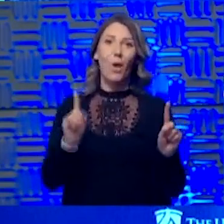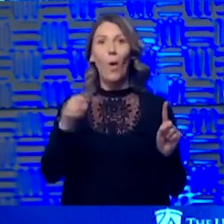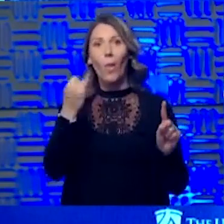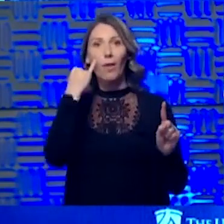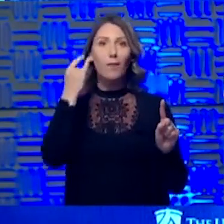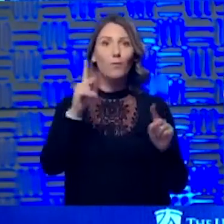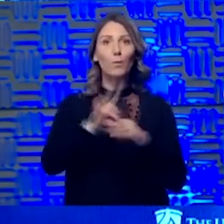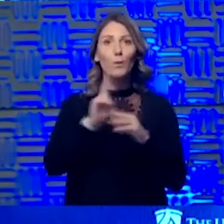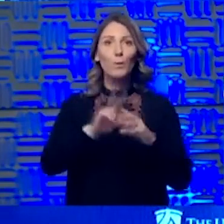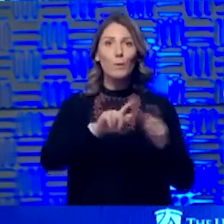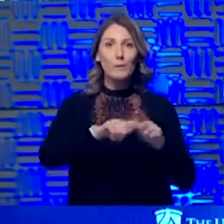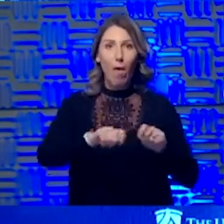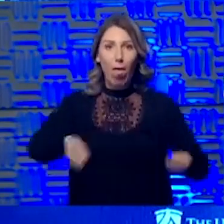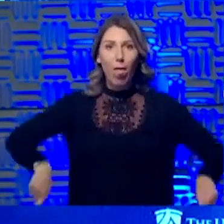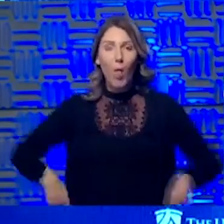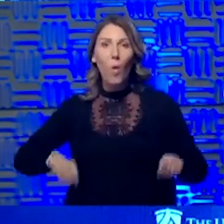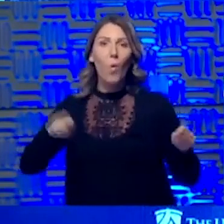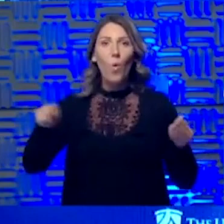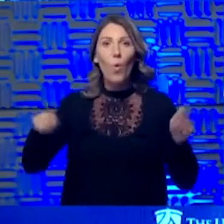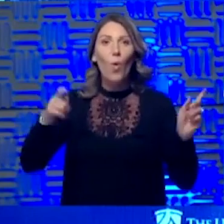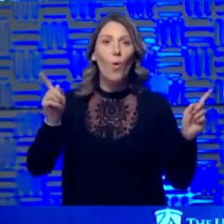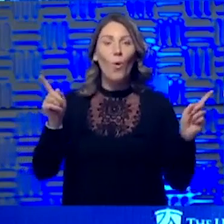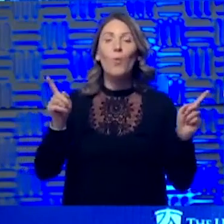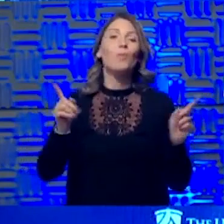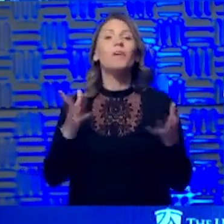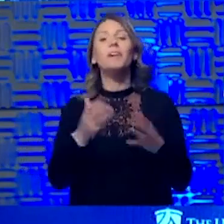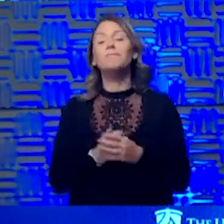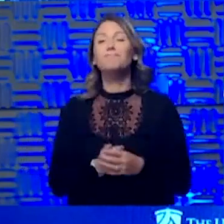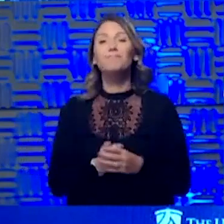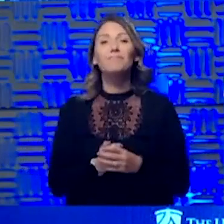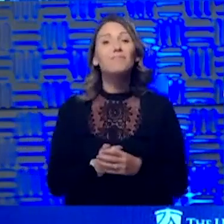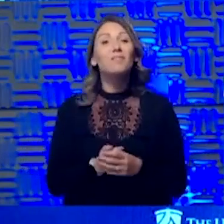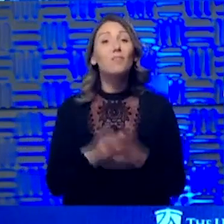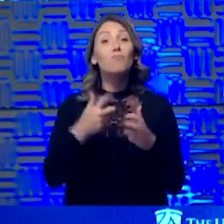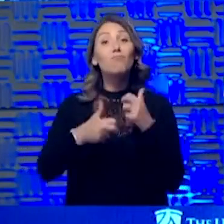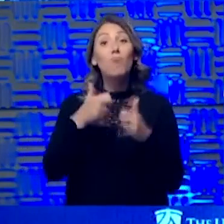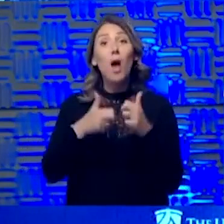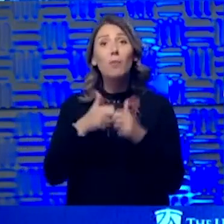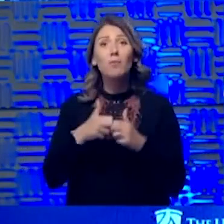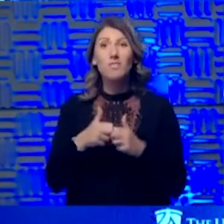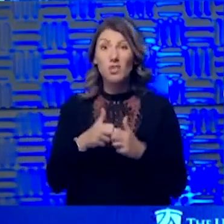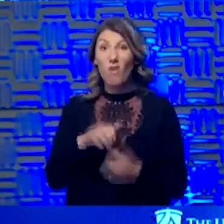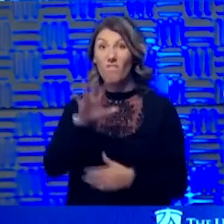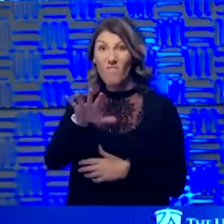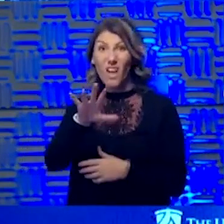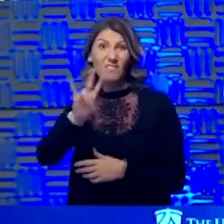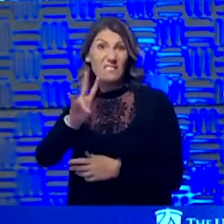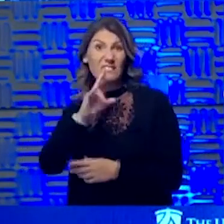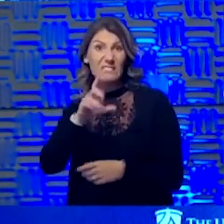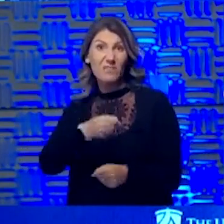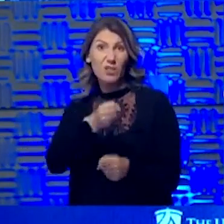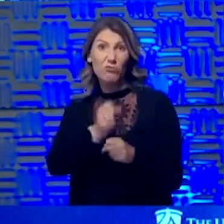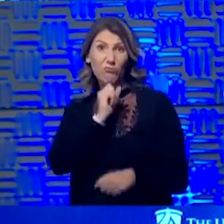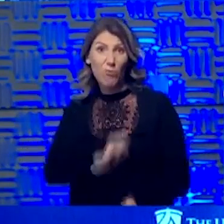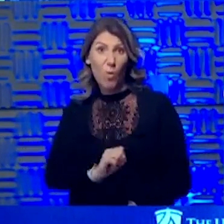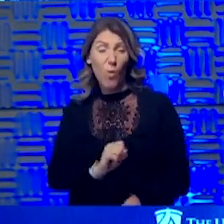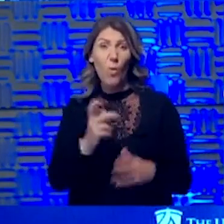they're outside, and the problem is you got 5 and 7-year-olds together. It's not if they're playing baseball. I don't care if it's baseball, basketball, soccer,